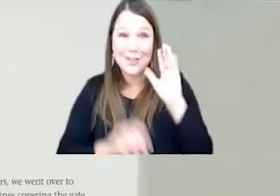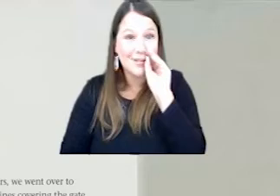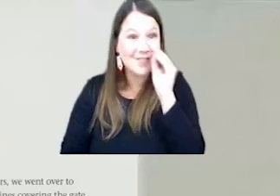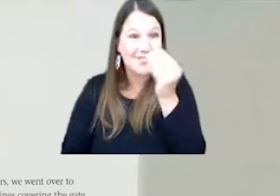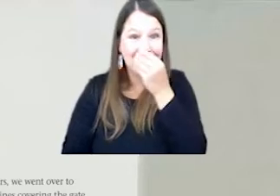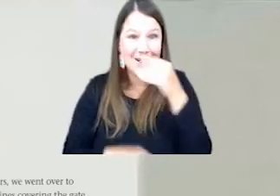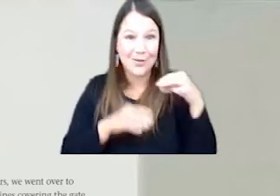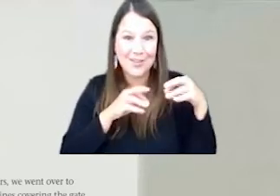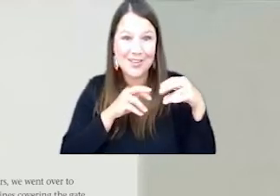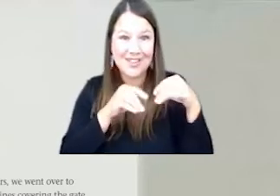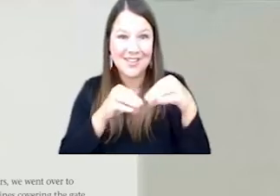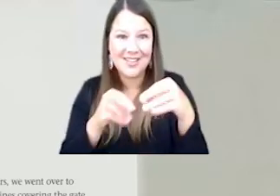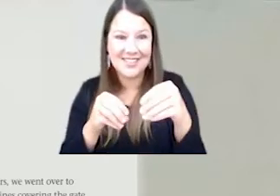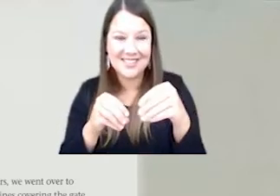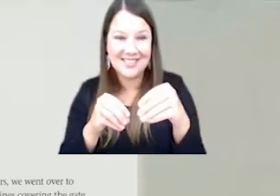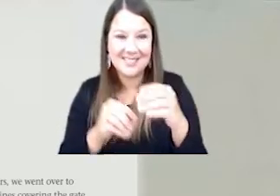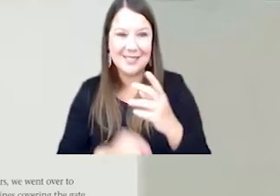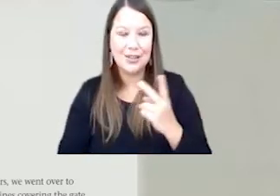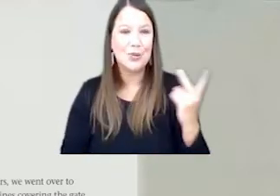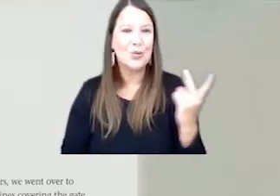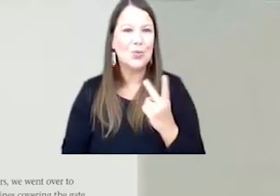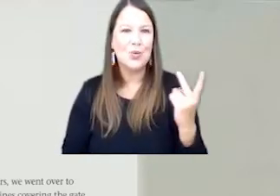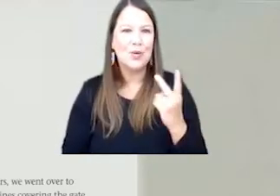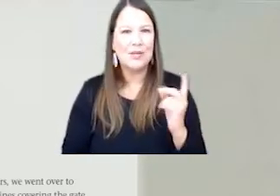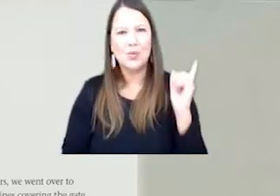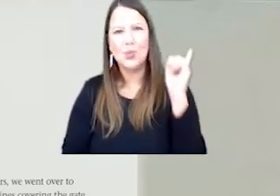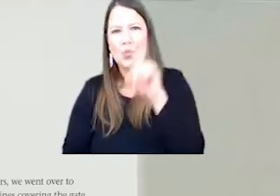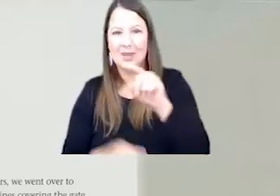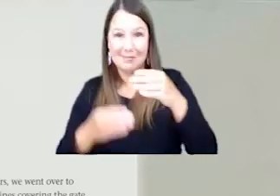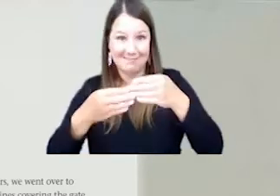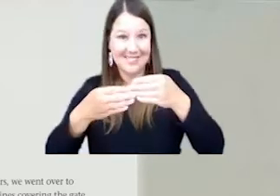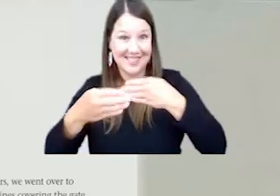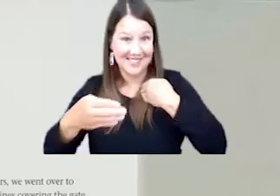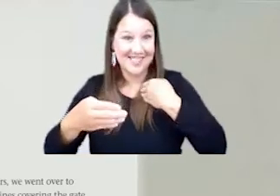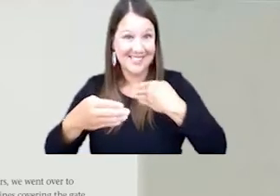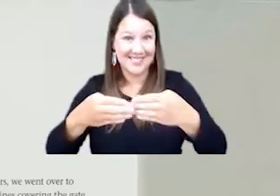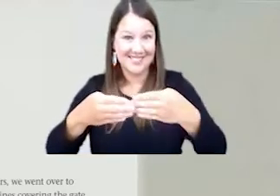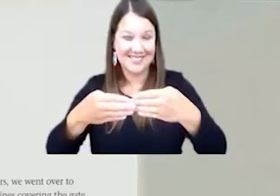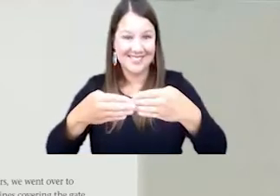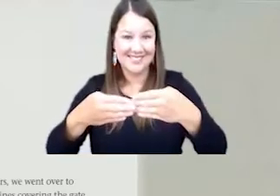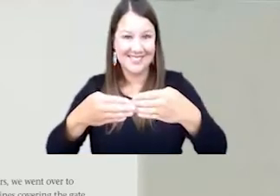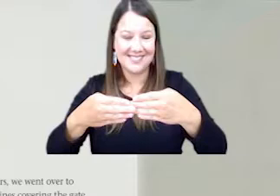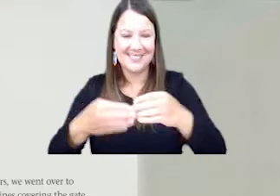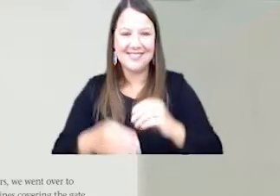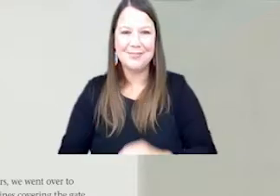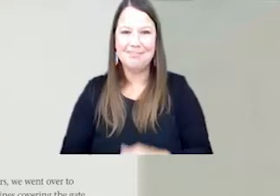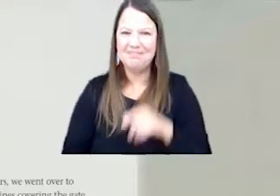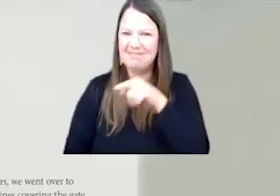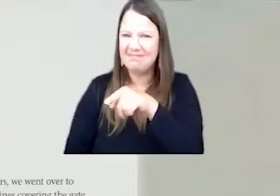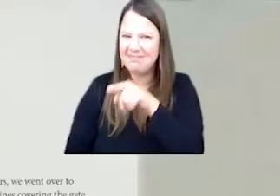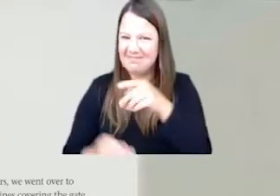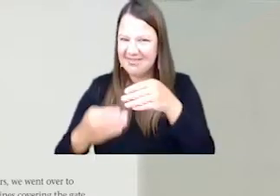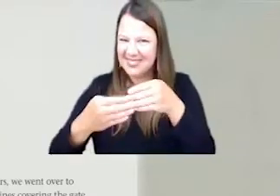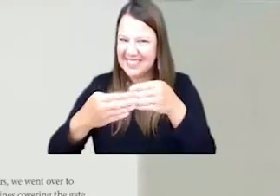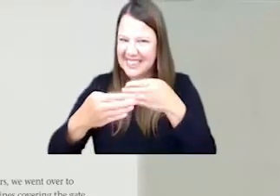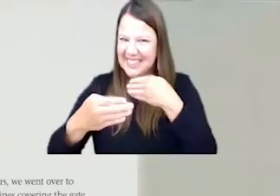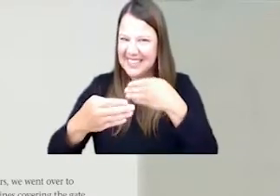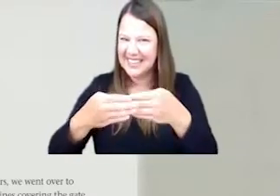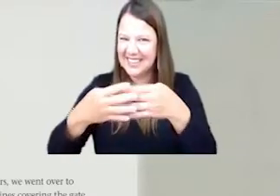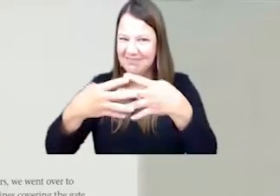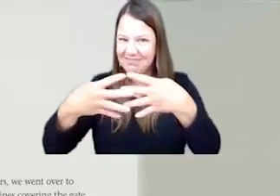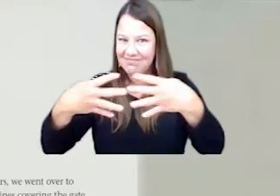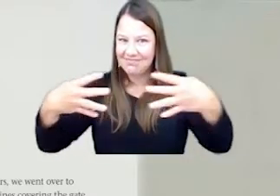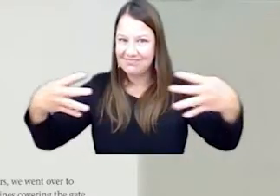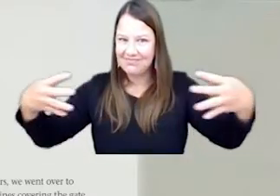After I helped with the flowers, we went over to the back gate. There were